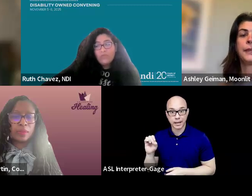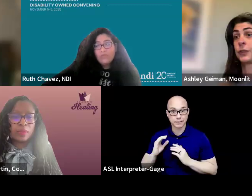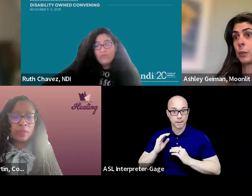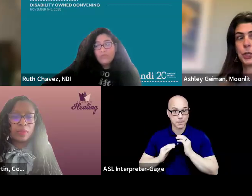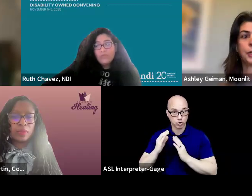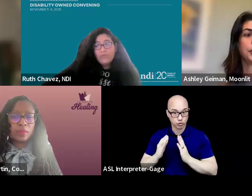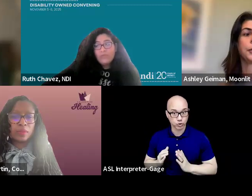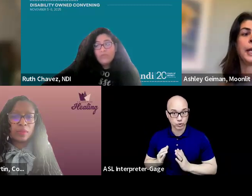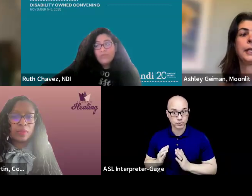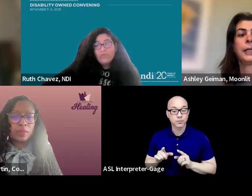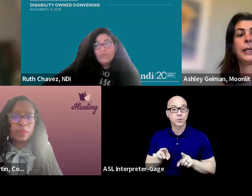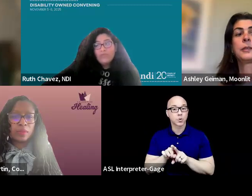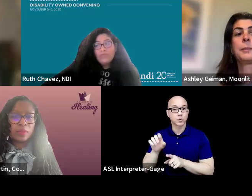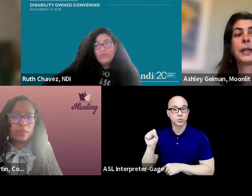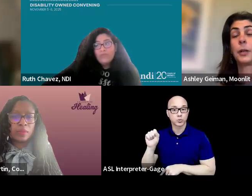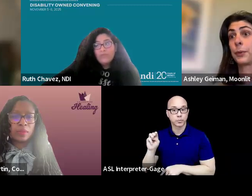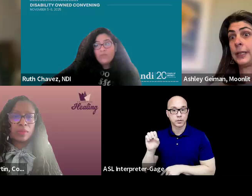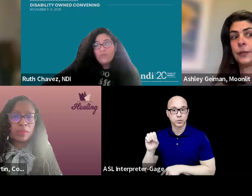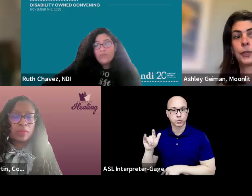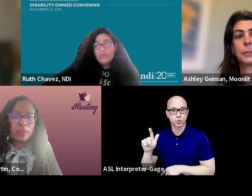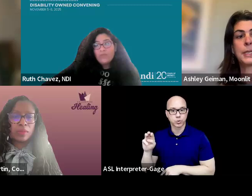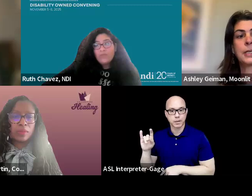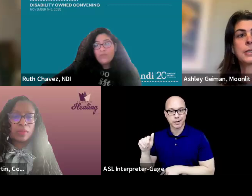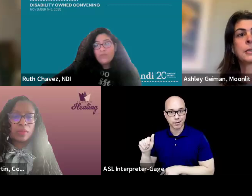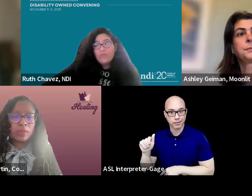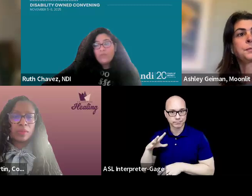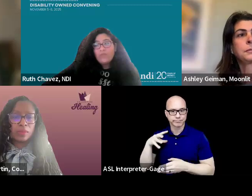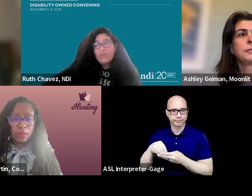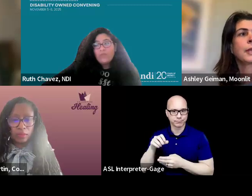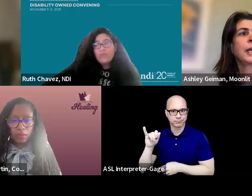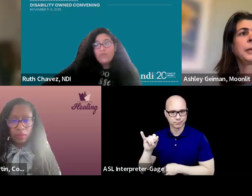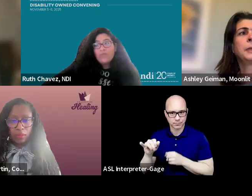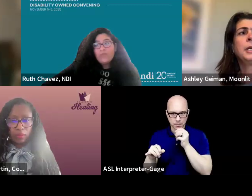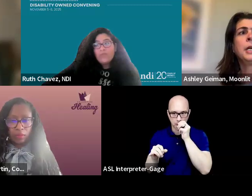AI, and this is where you can create and expand on branding for your business.